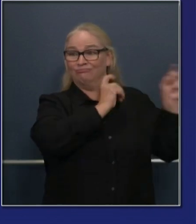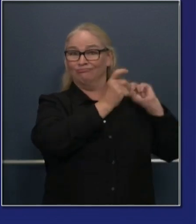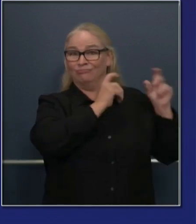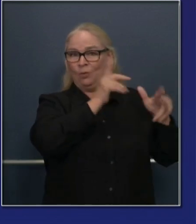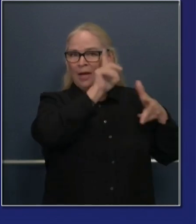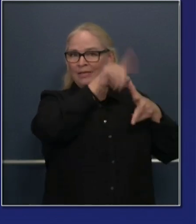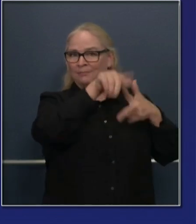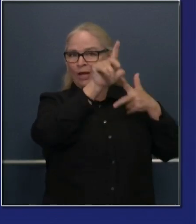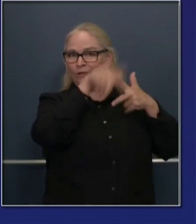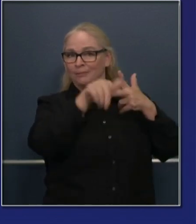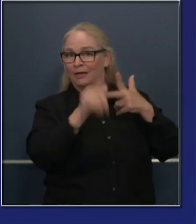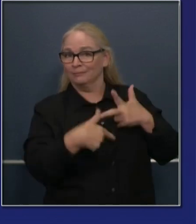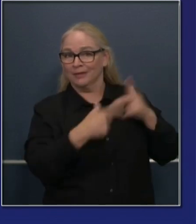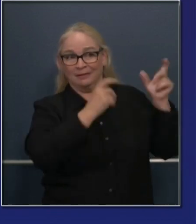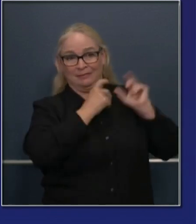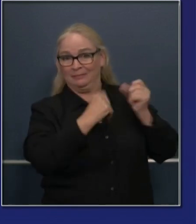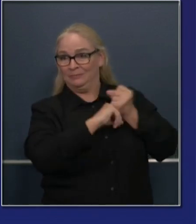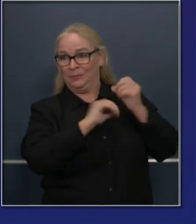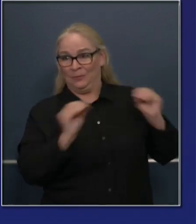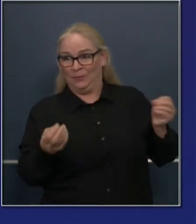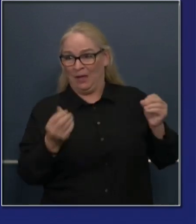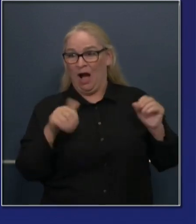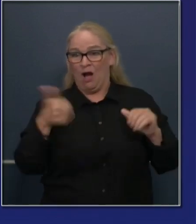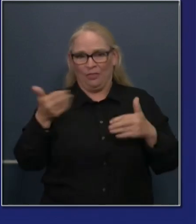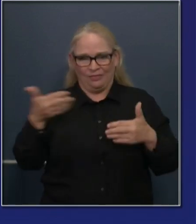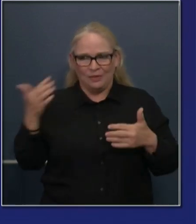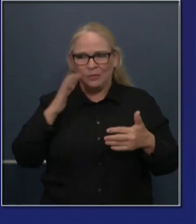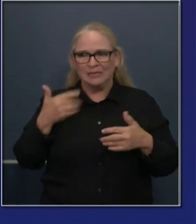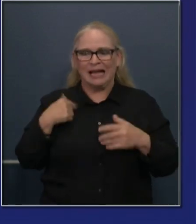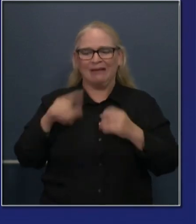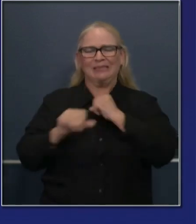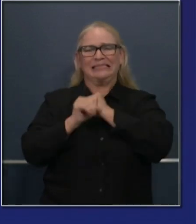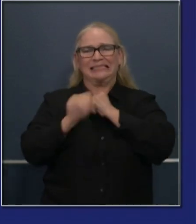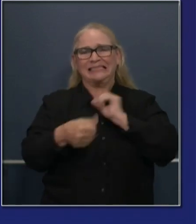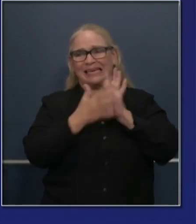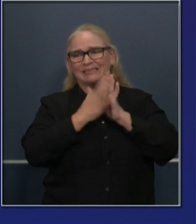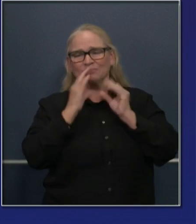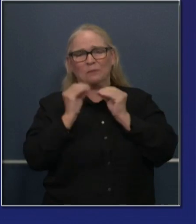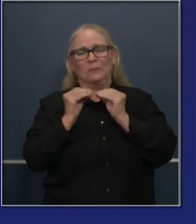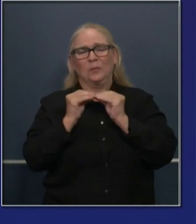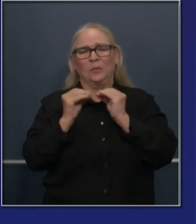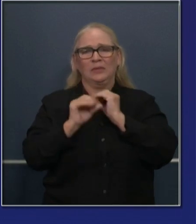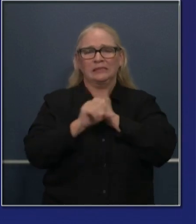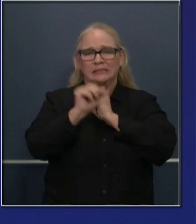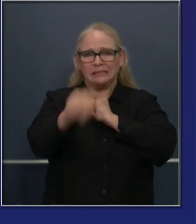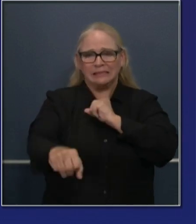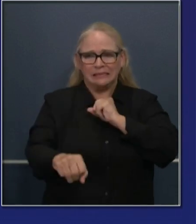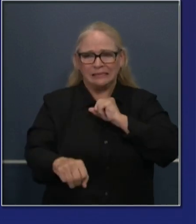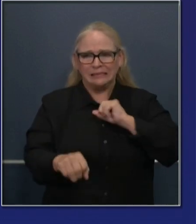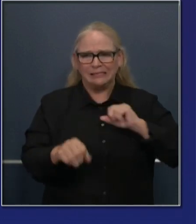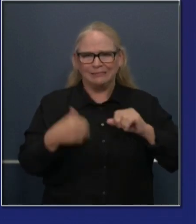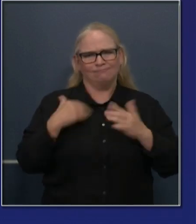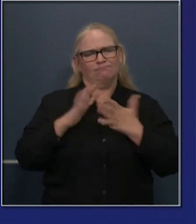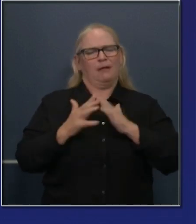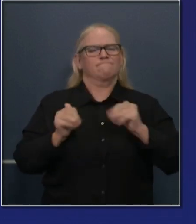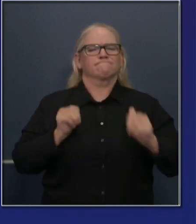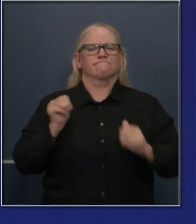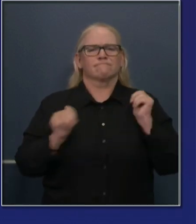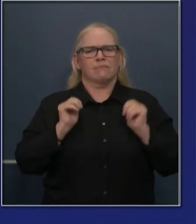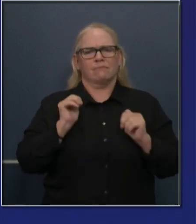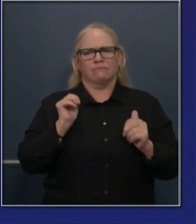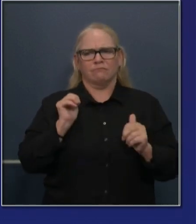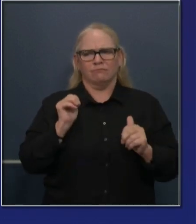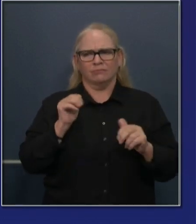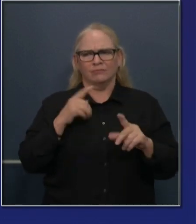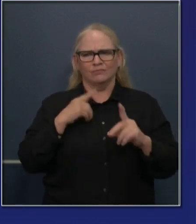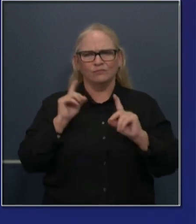extended supports are also expiring, and the need to re-engage in a more vigorous conversation, at least here in the state